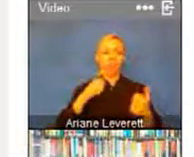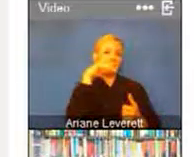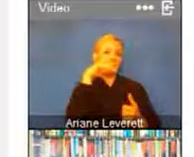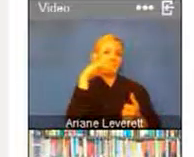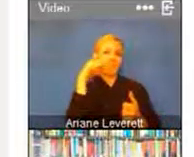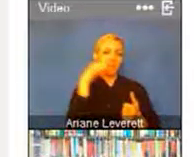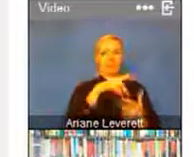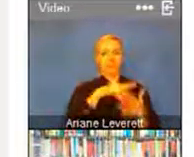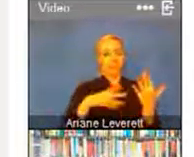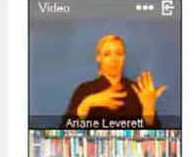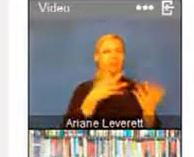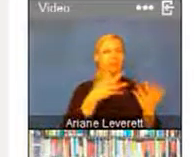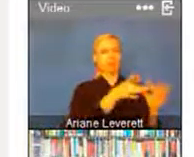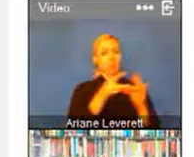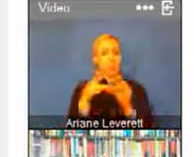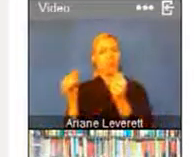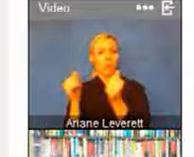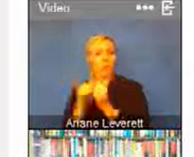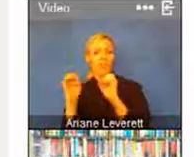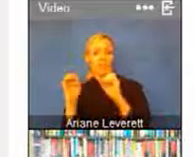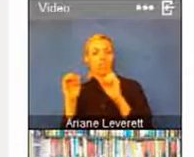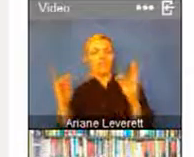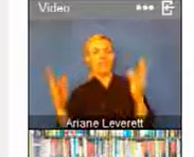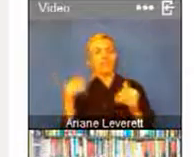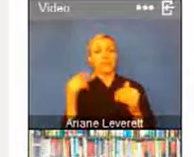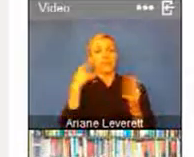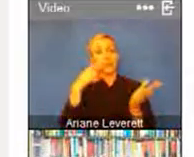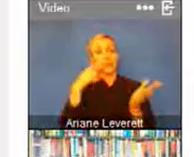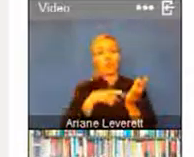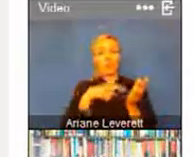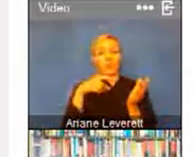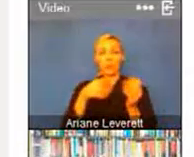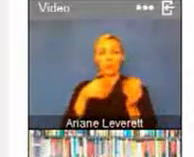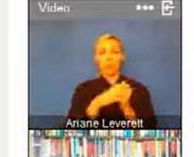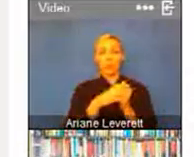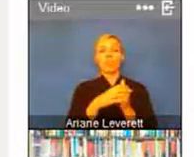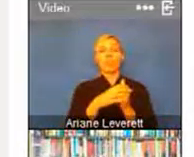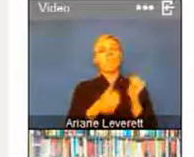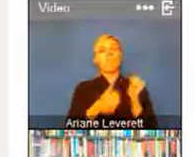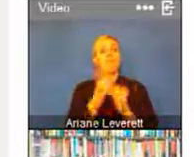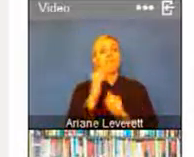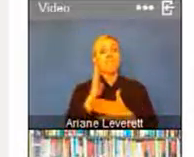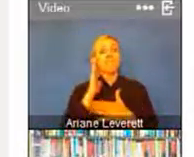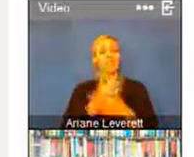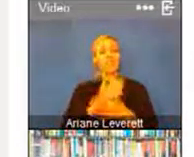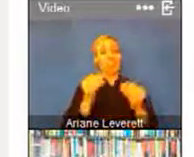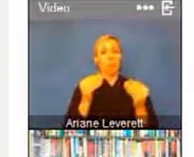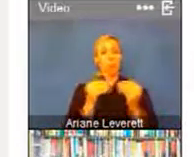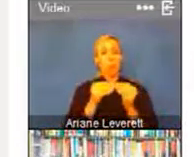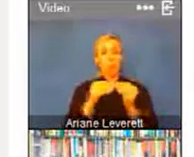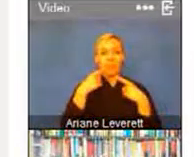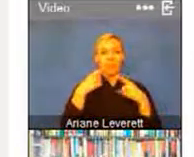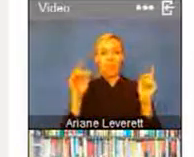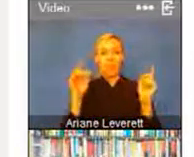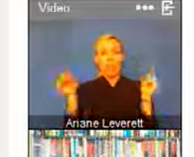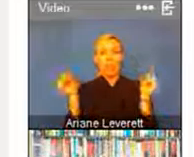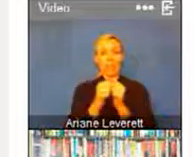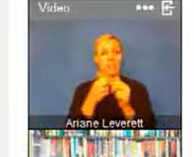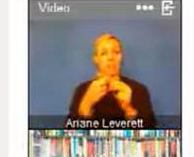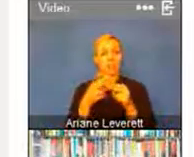others of 70 studies in 30 developing countries. He proved